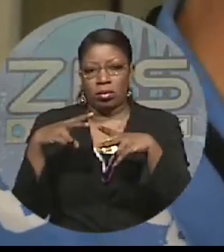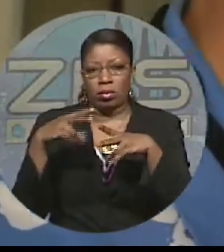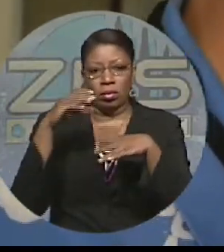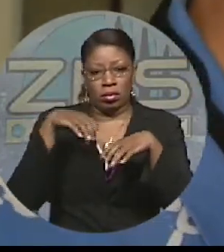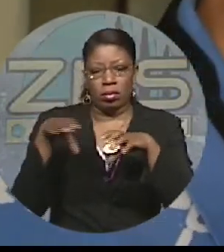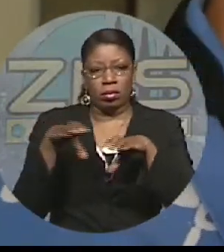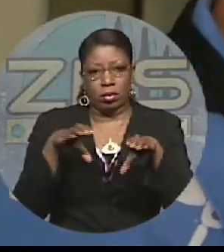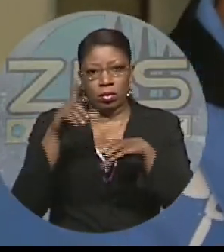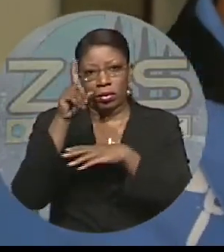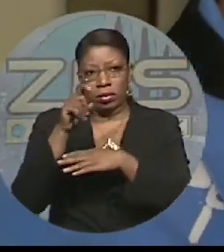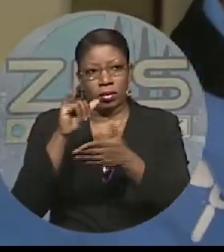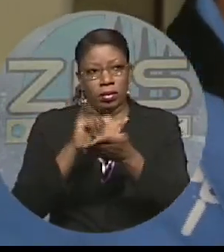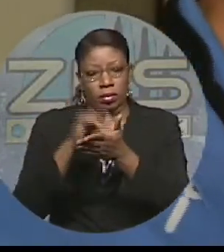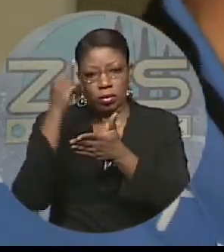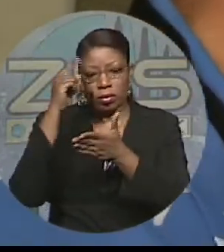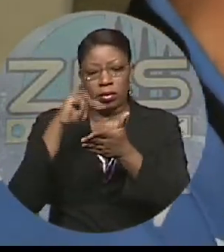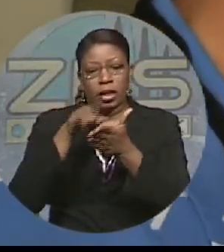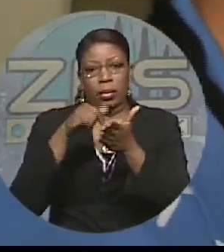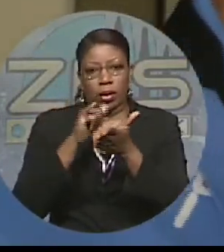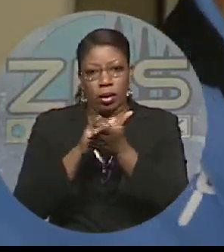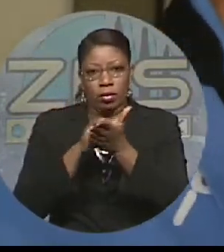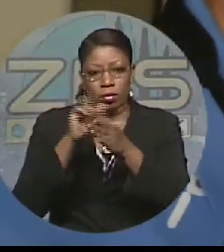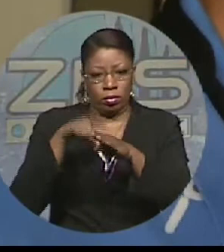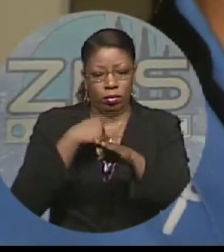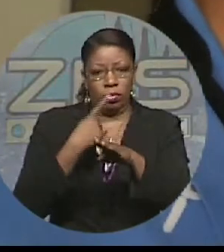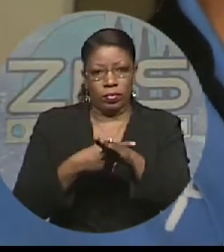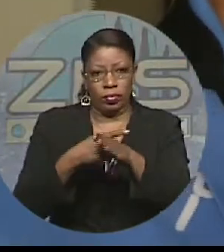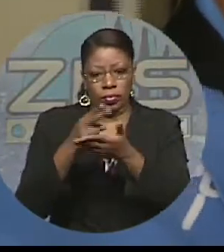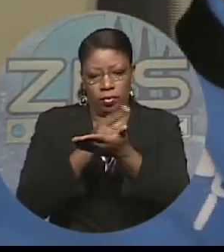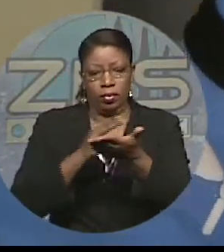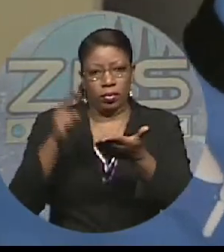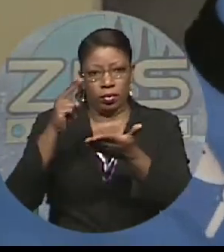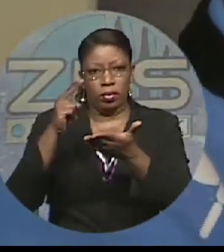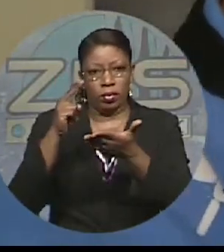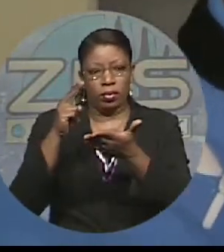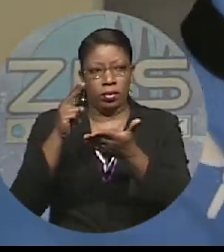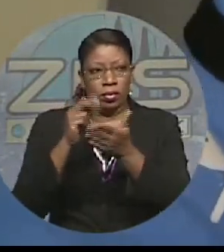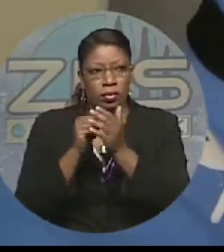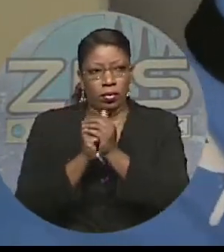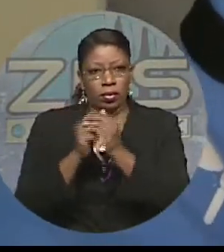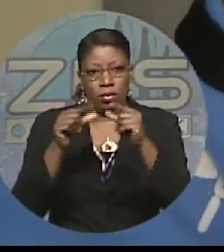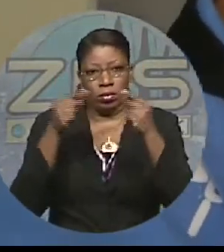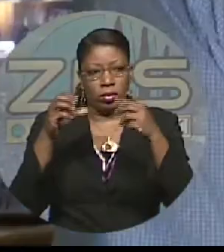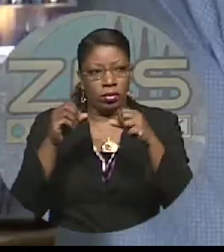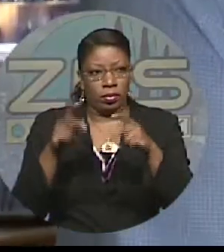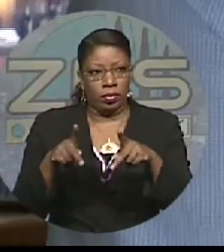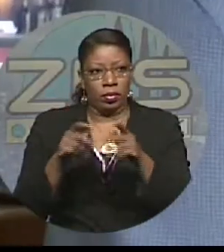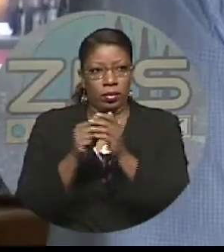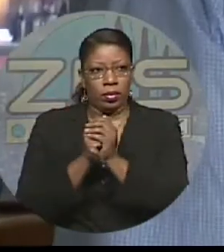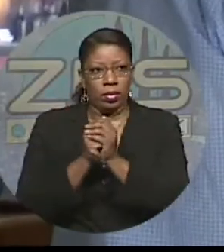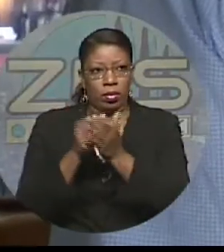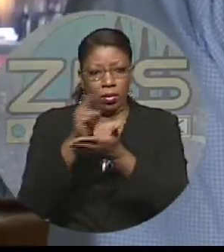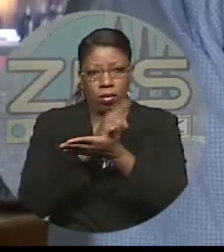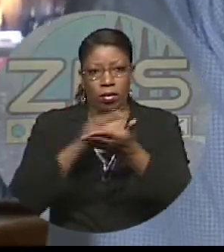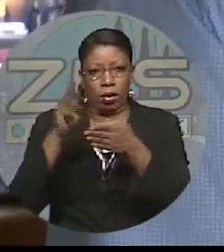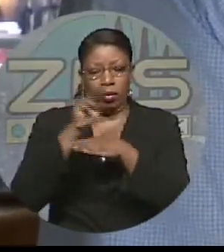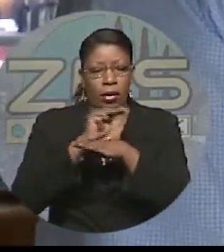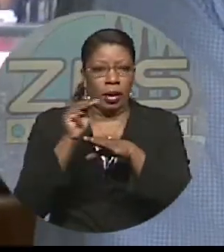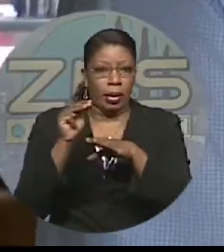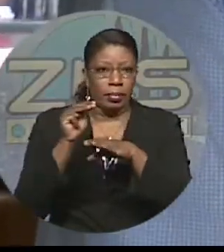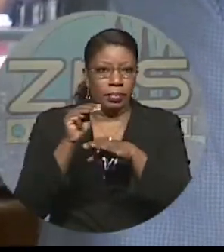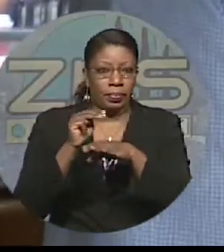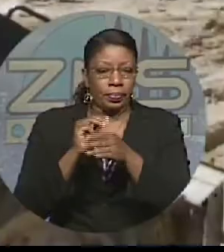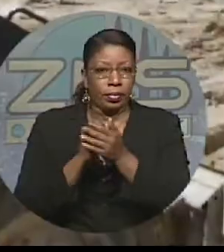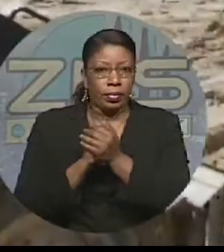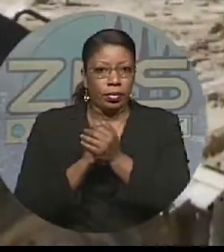needed that, and we've thought about that for a while and thought about that with the University of Miami. It's a great opportunity. University of Miami's Professor